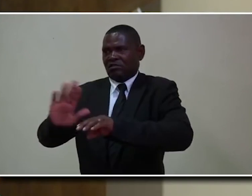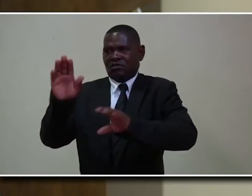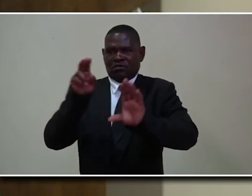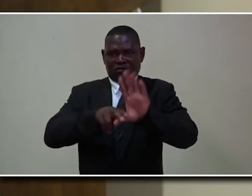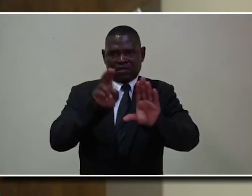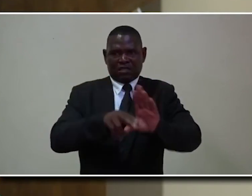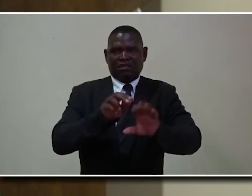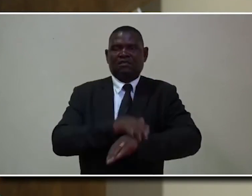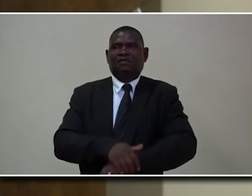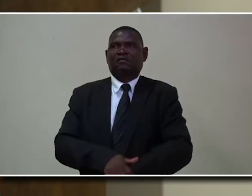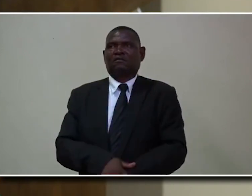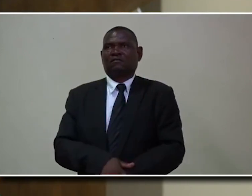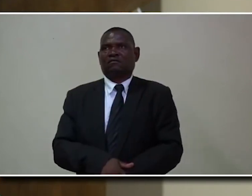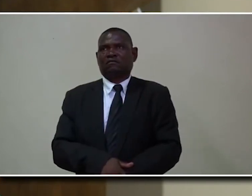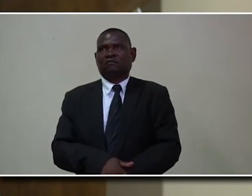a